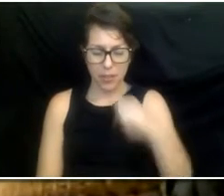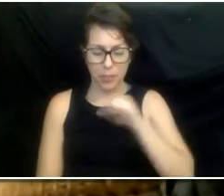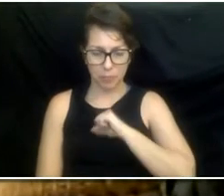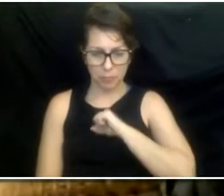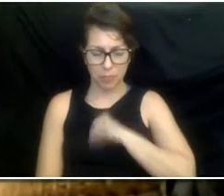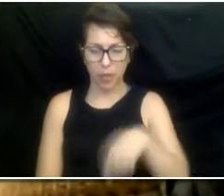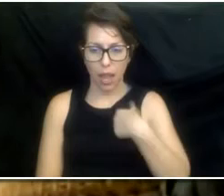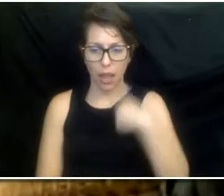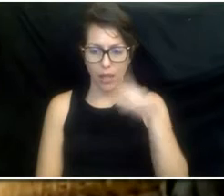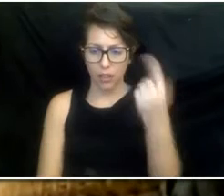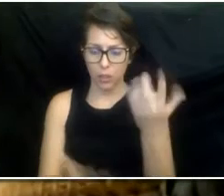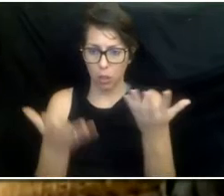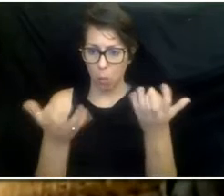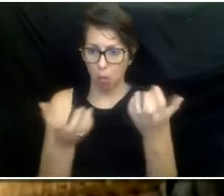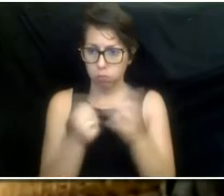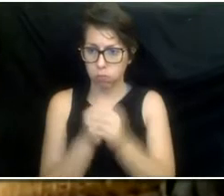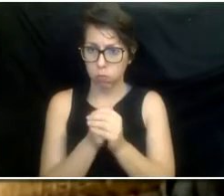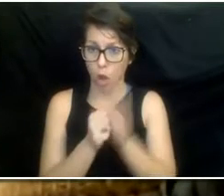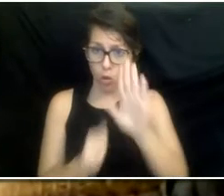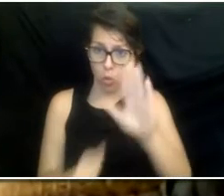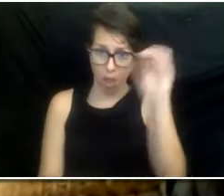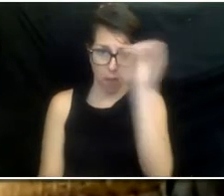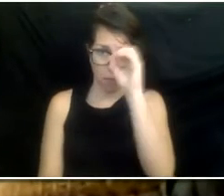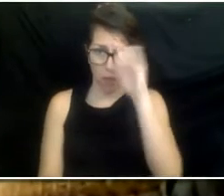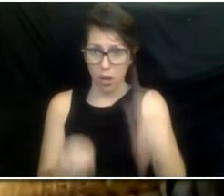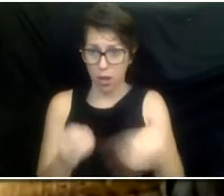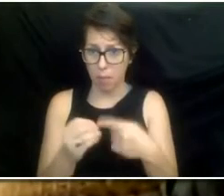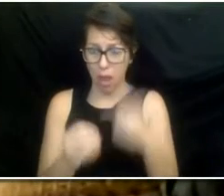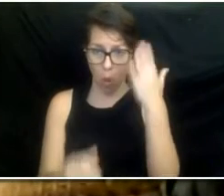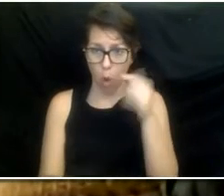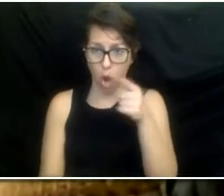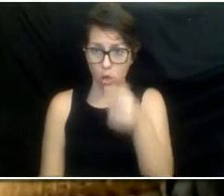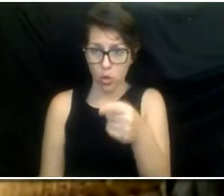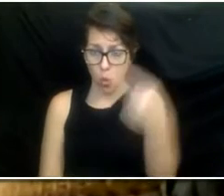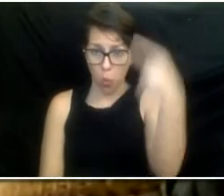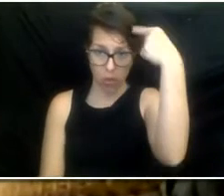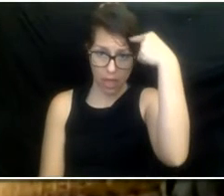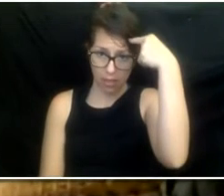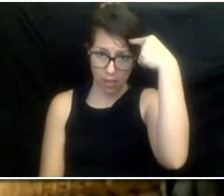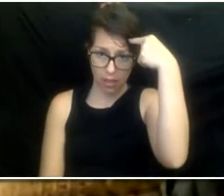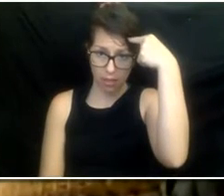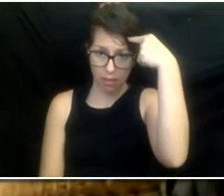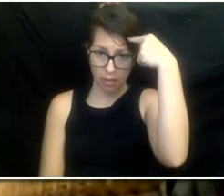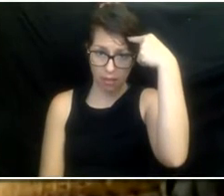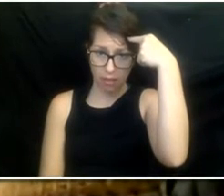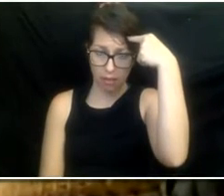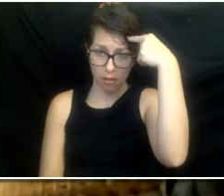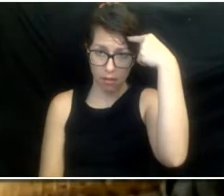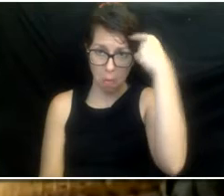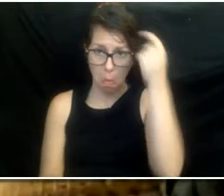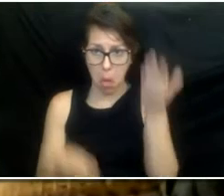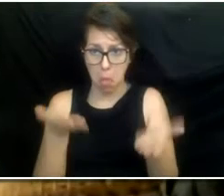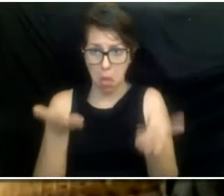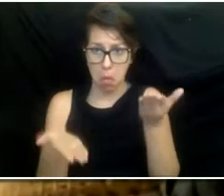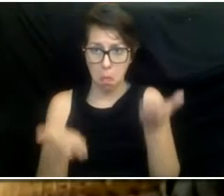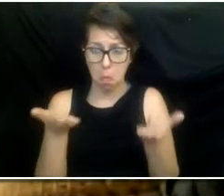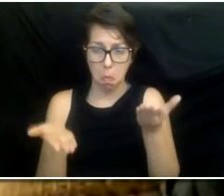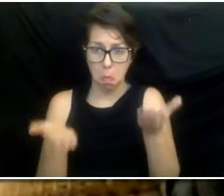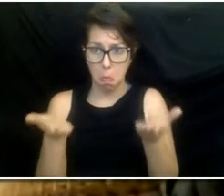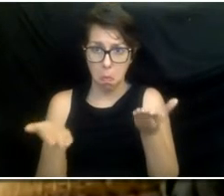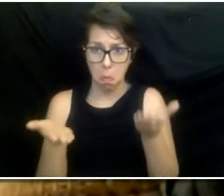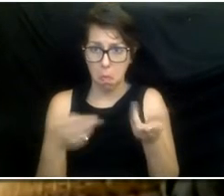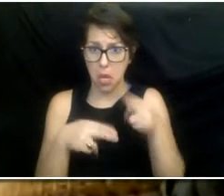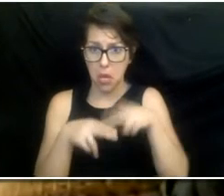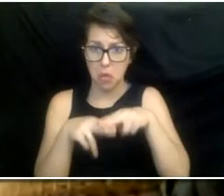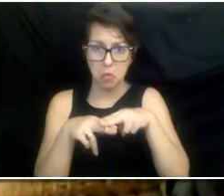fewer arrests are you hearing from are you seeing anything in the community that might give you some